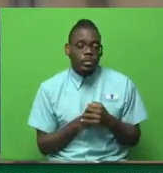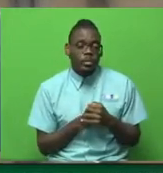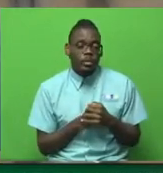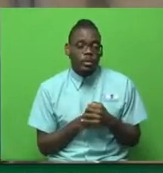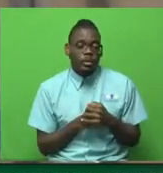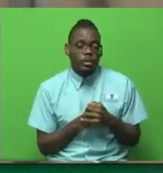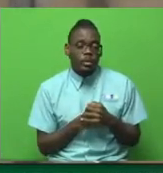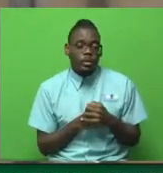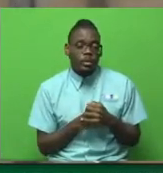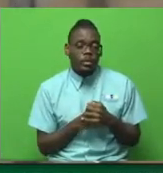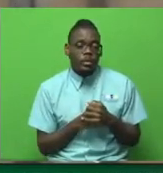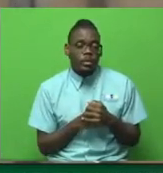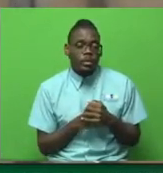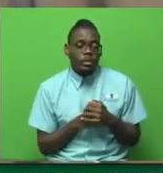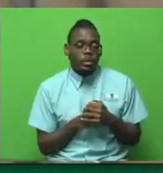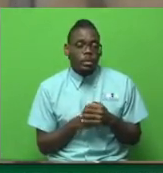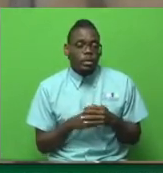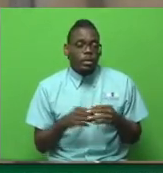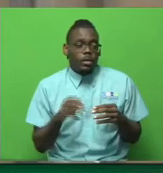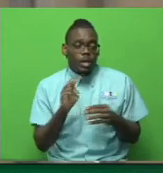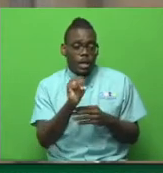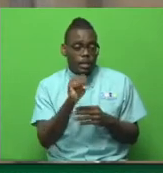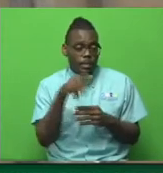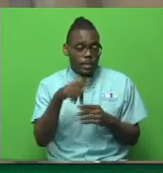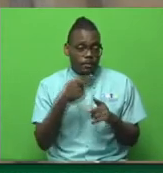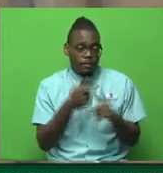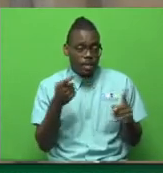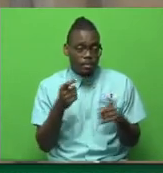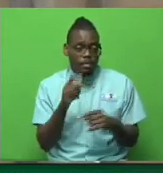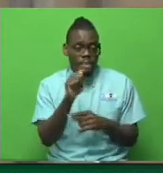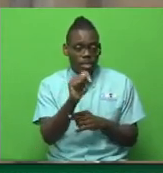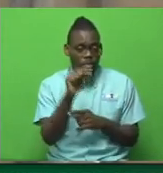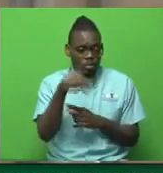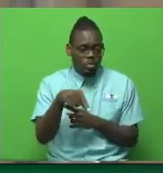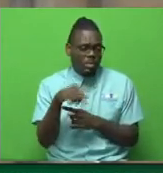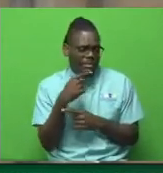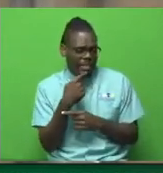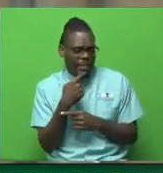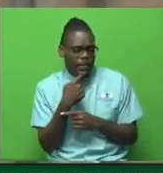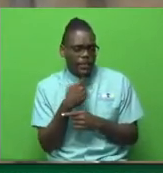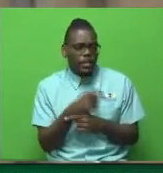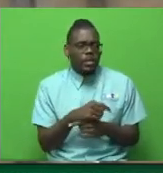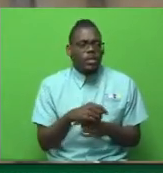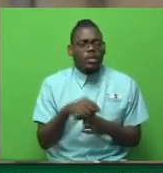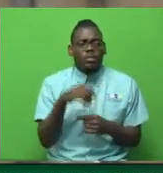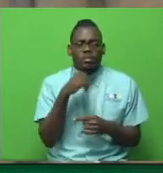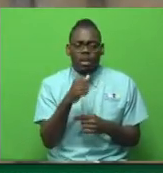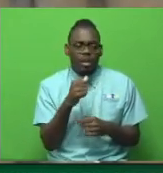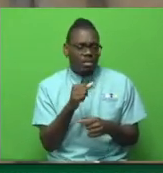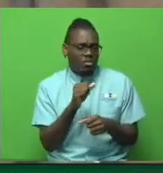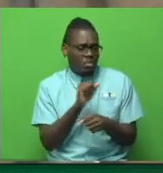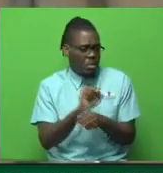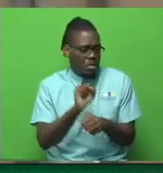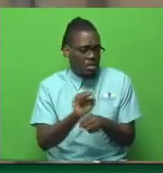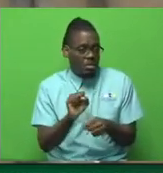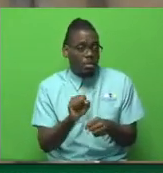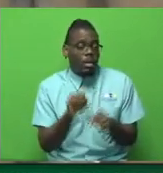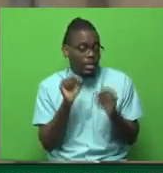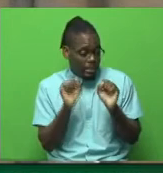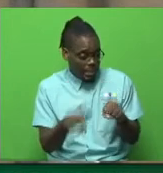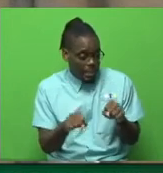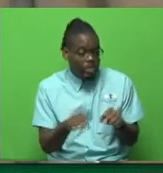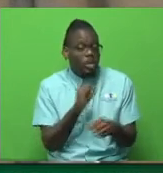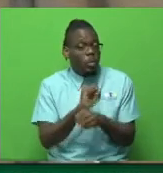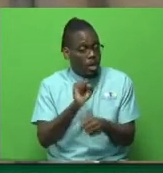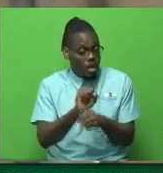said the ICT program I walk in well let me tell you something the ICT program working in my tower at walking